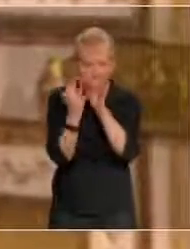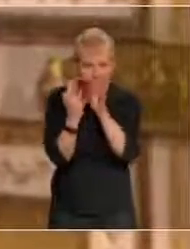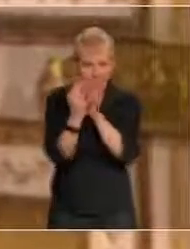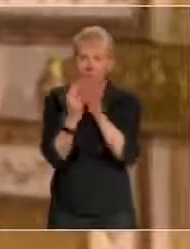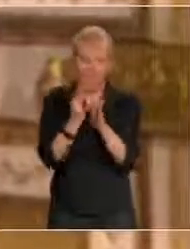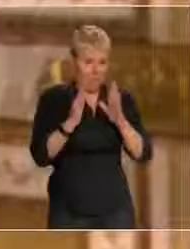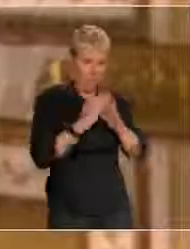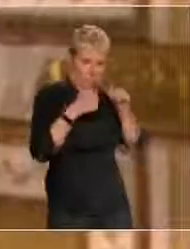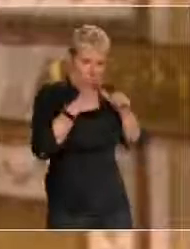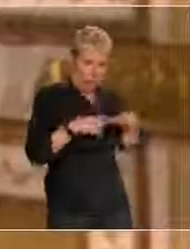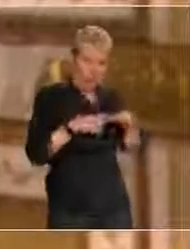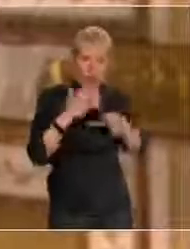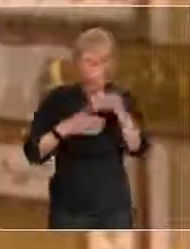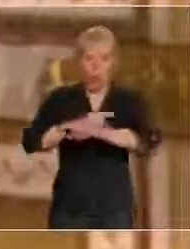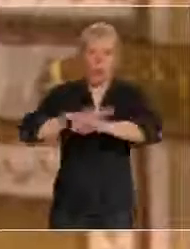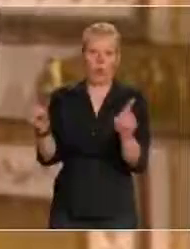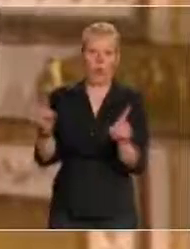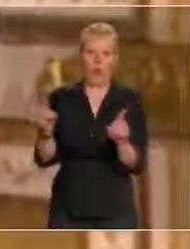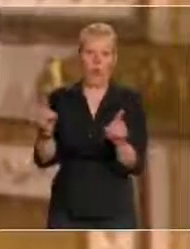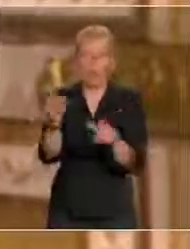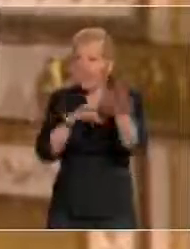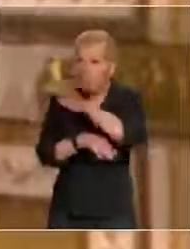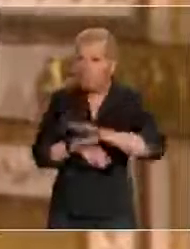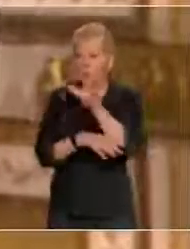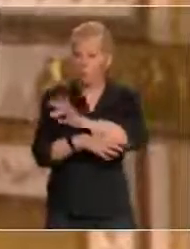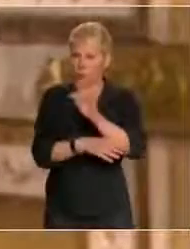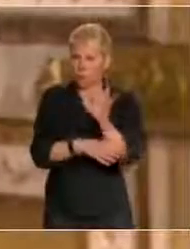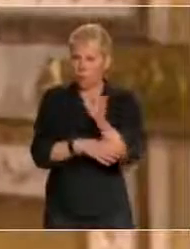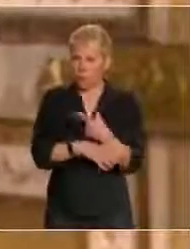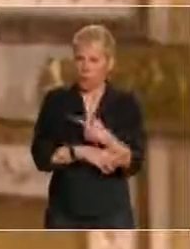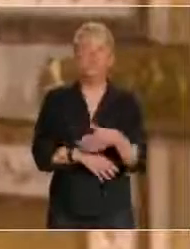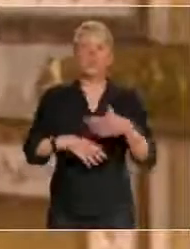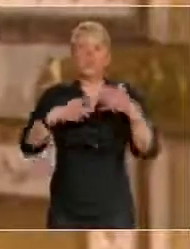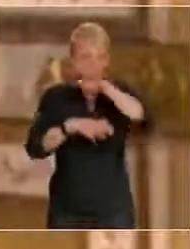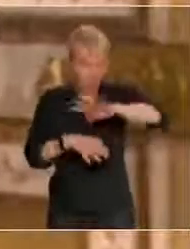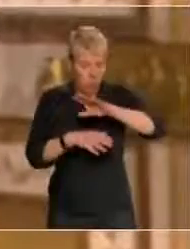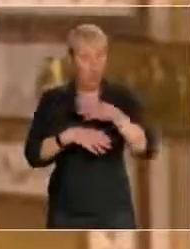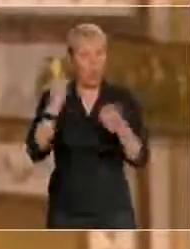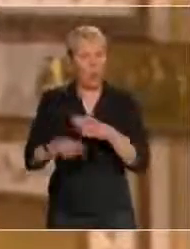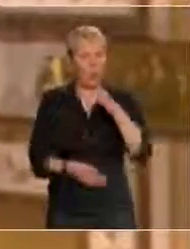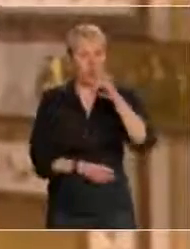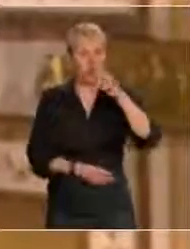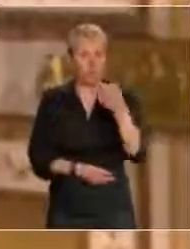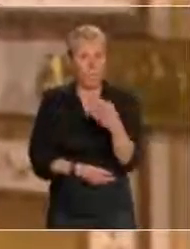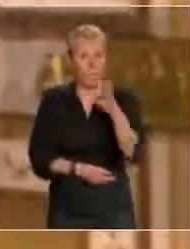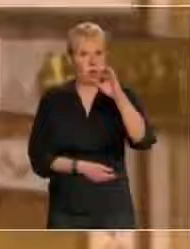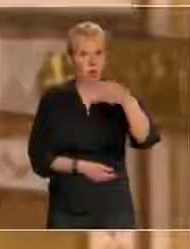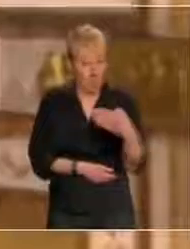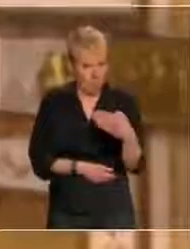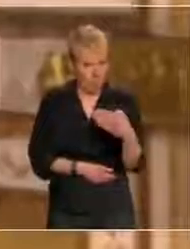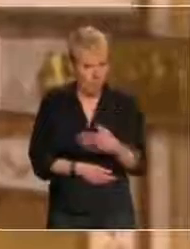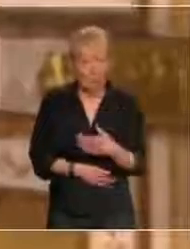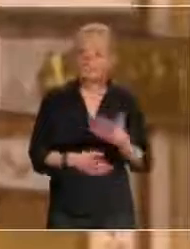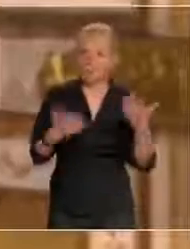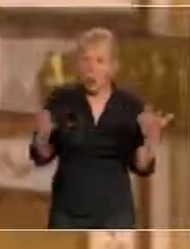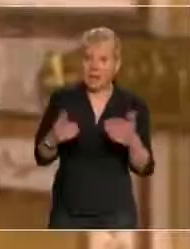talking about limiting one's contact as much as possible outside the household, everywhere throughout France